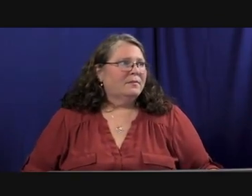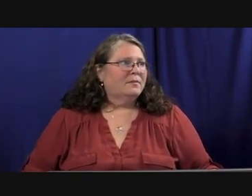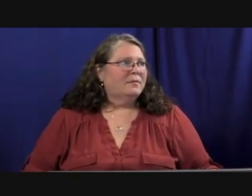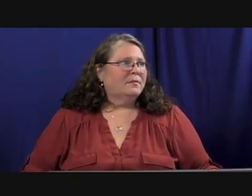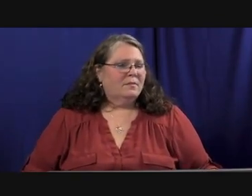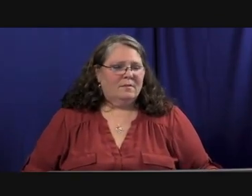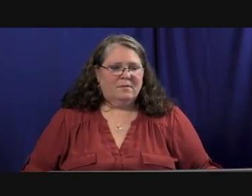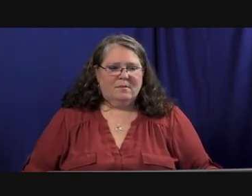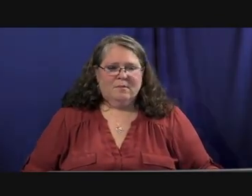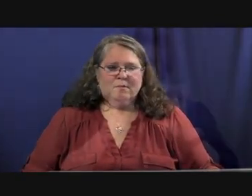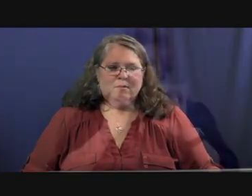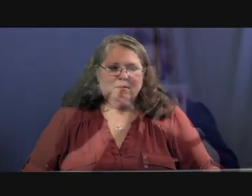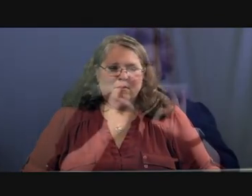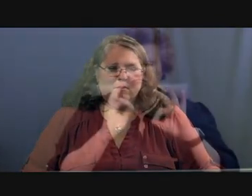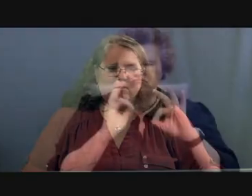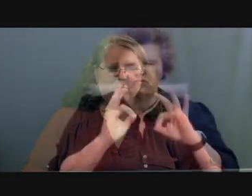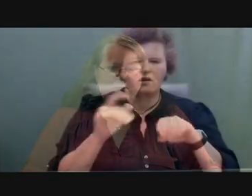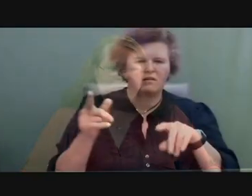Ask away.